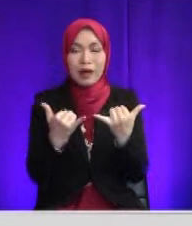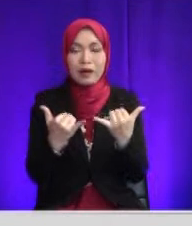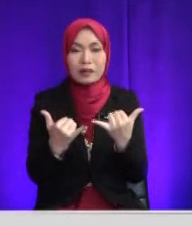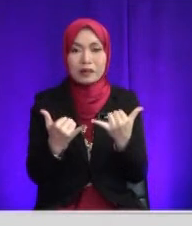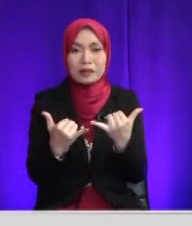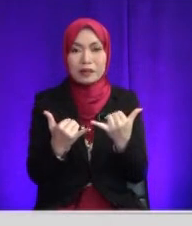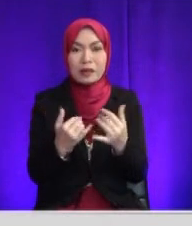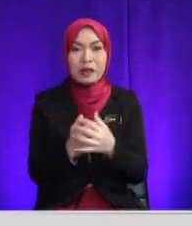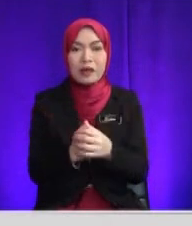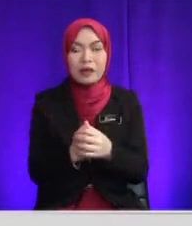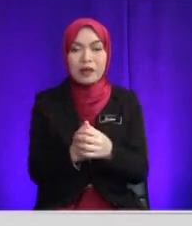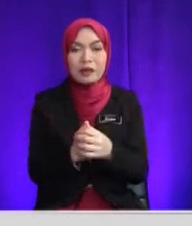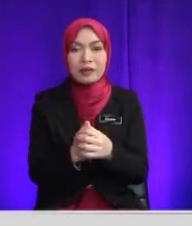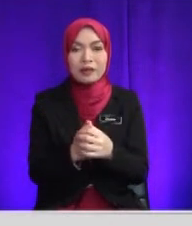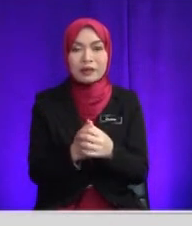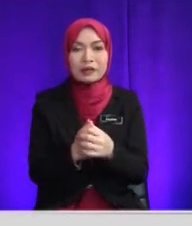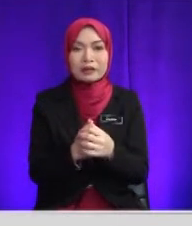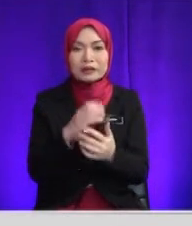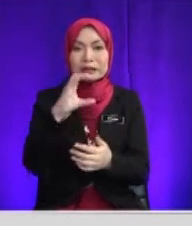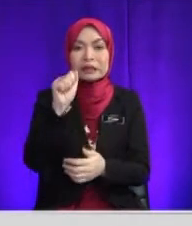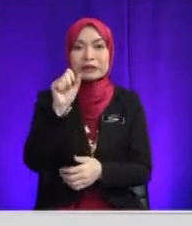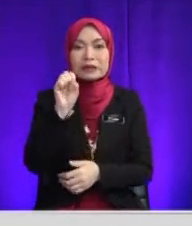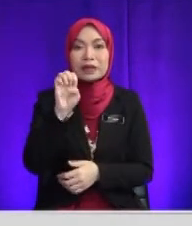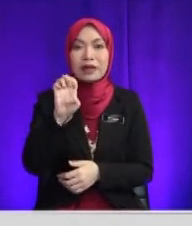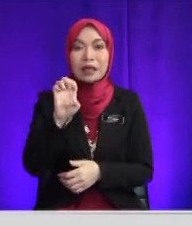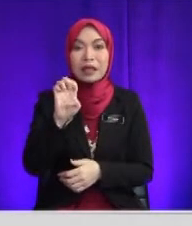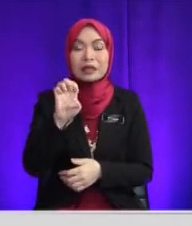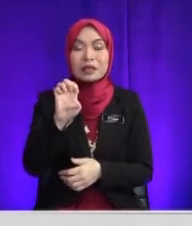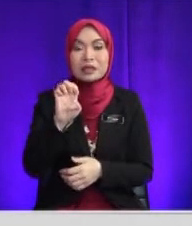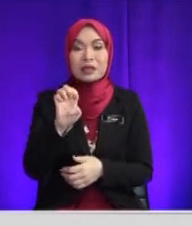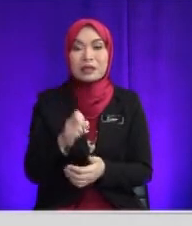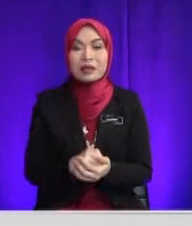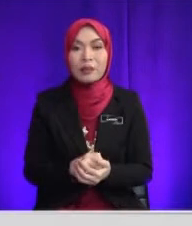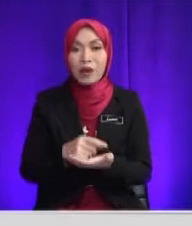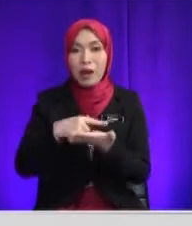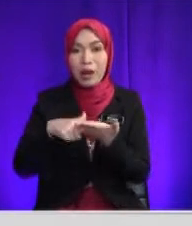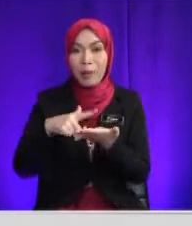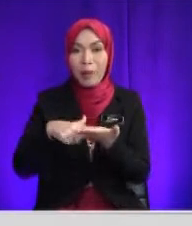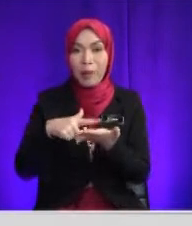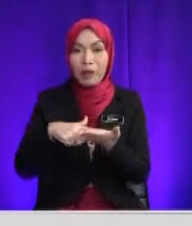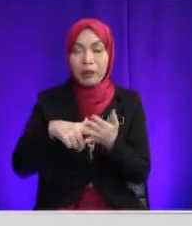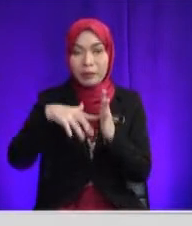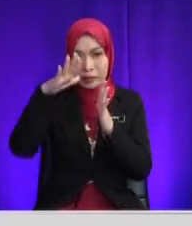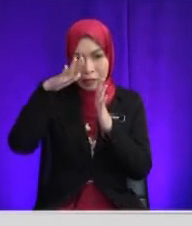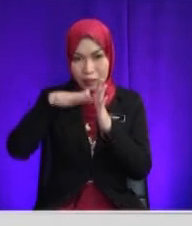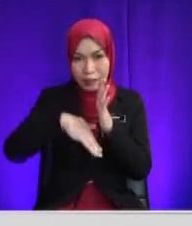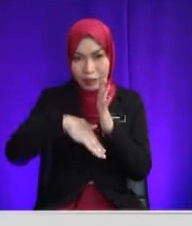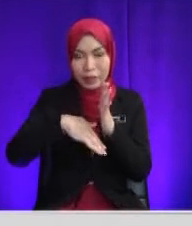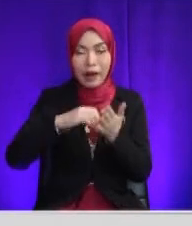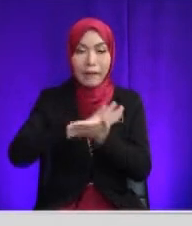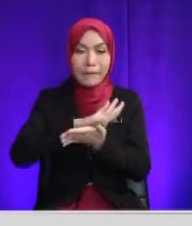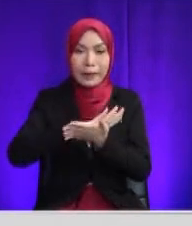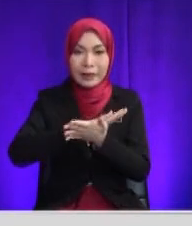what's nice is that they've actually reduced the number of reports we have to write. So paperwork has thankfully